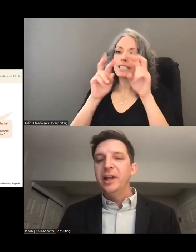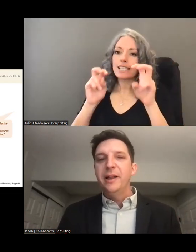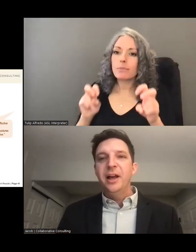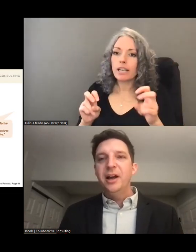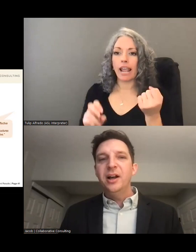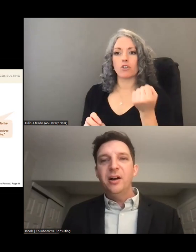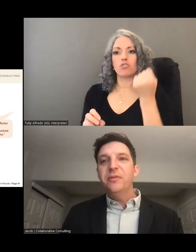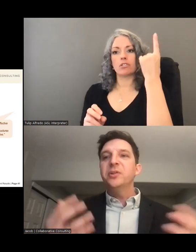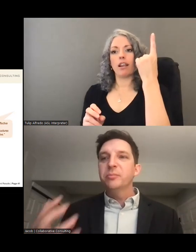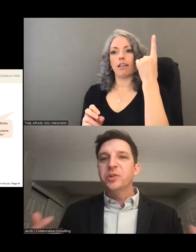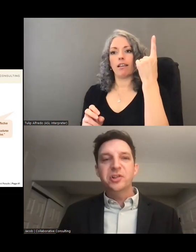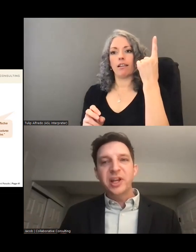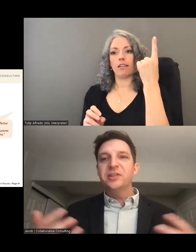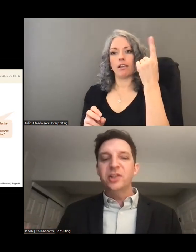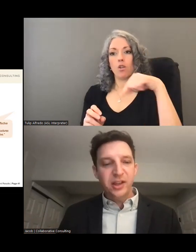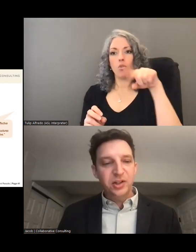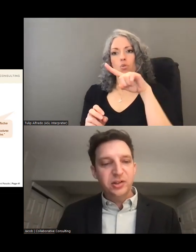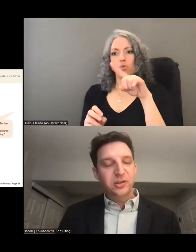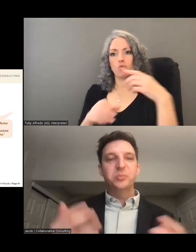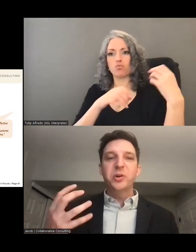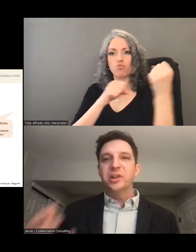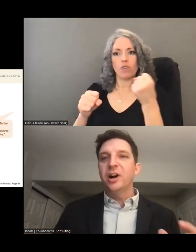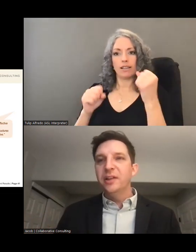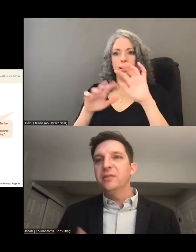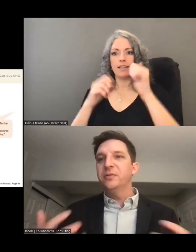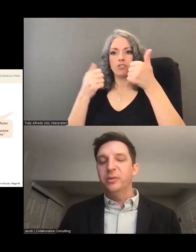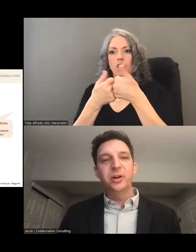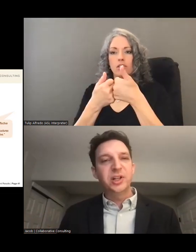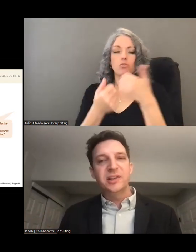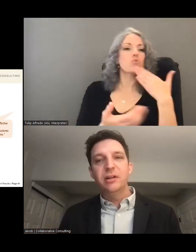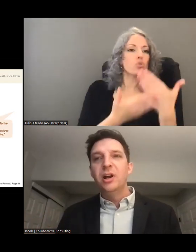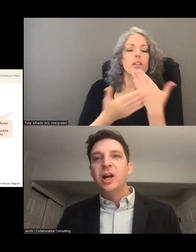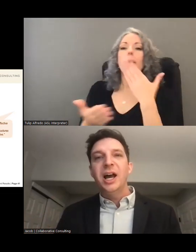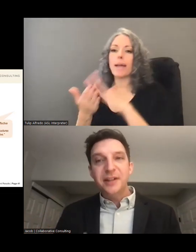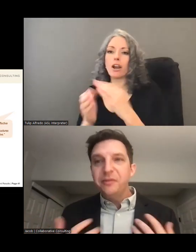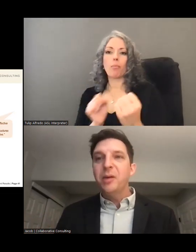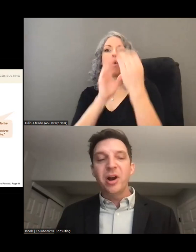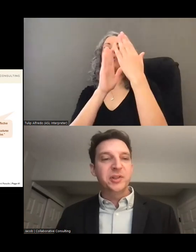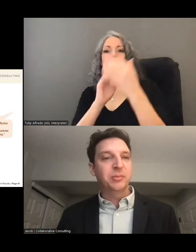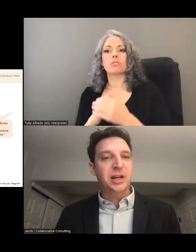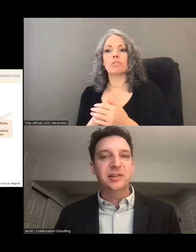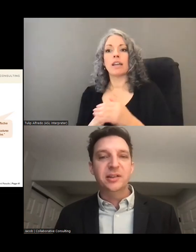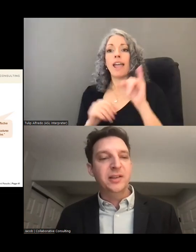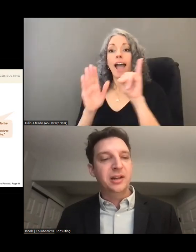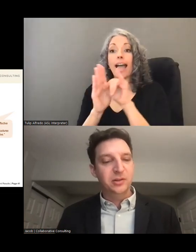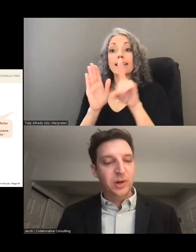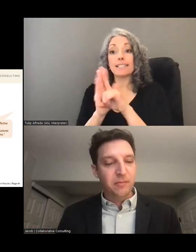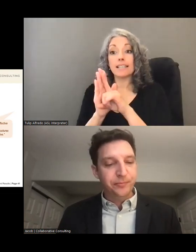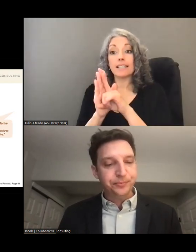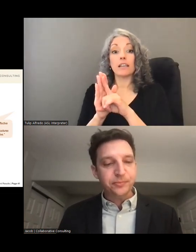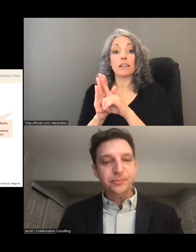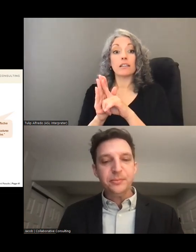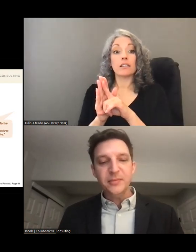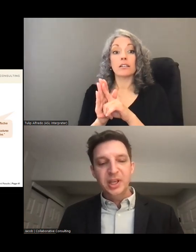of those sort of strengths and challenges, or those pros and cons of different approaches, and identify promising practices in that as